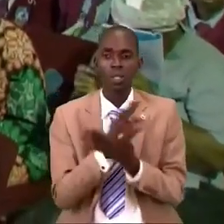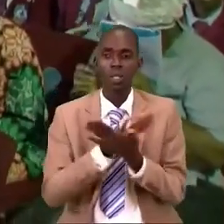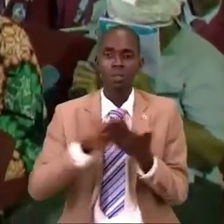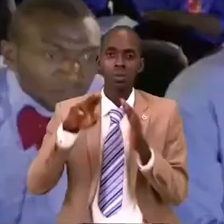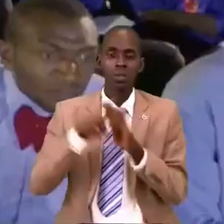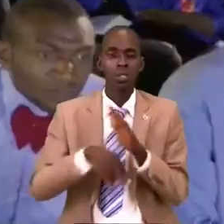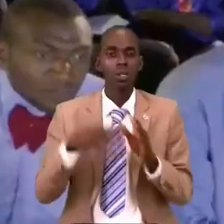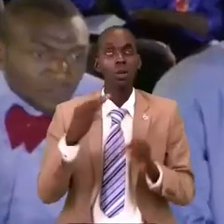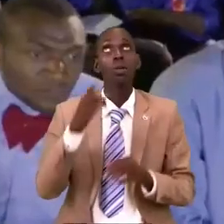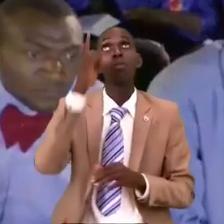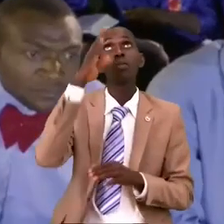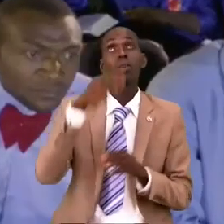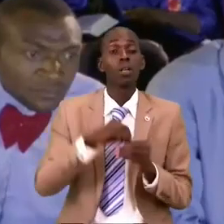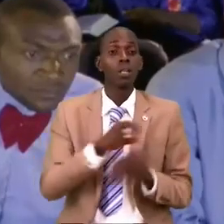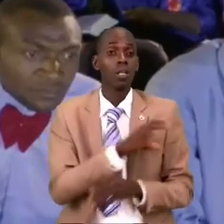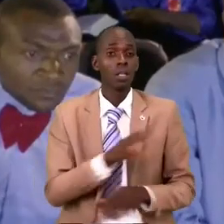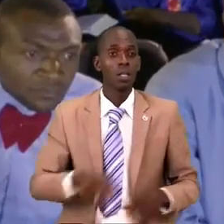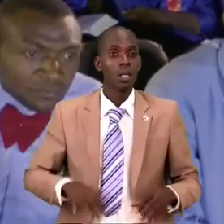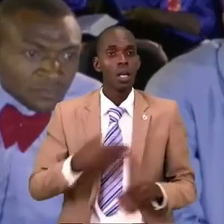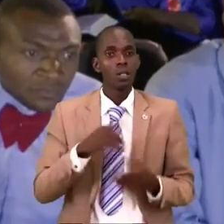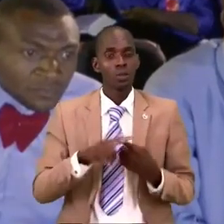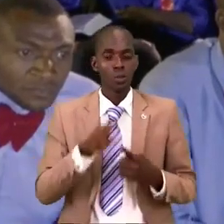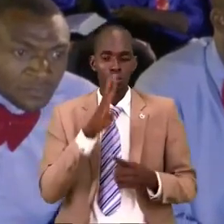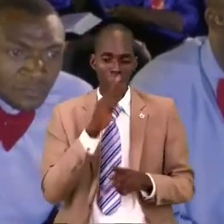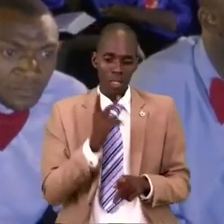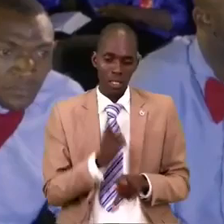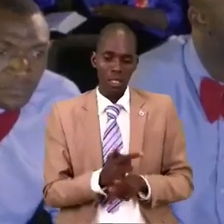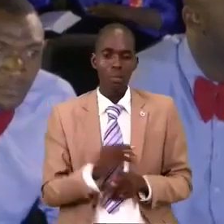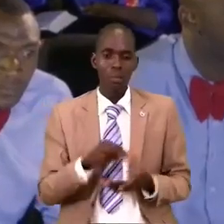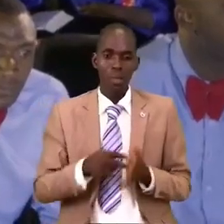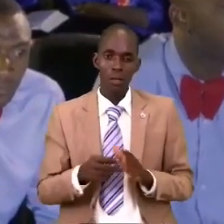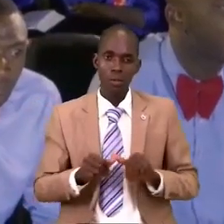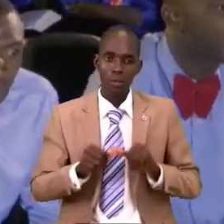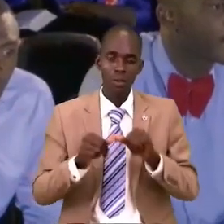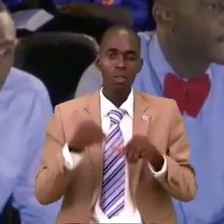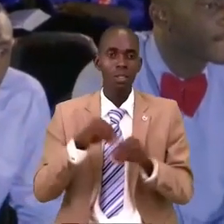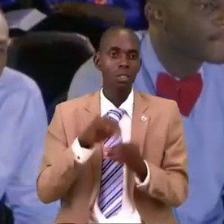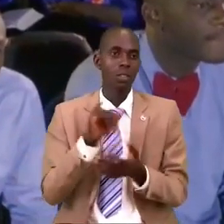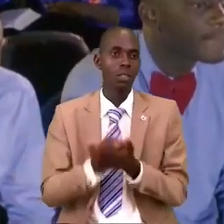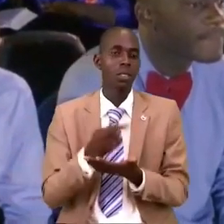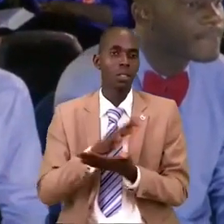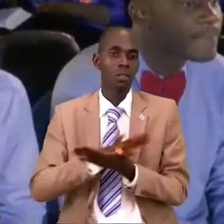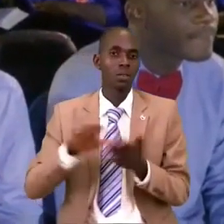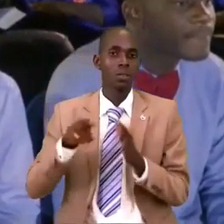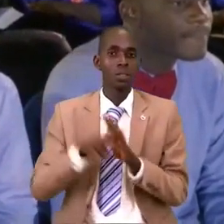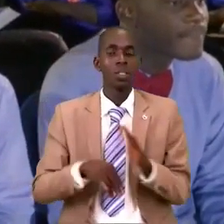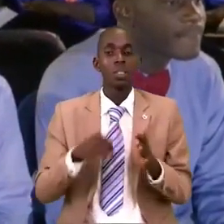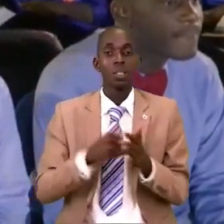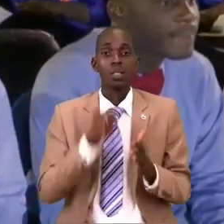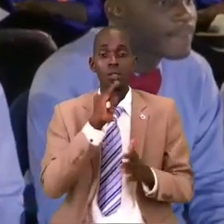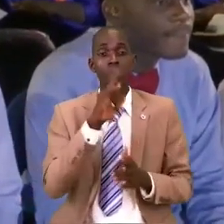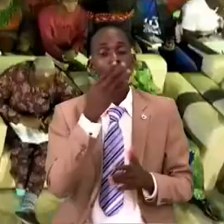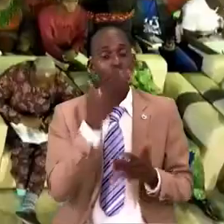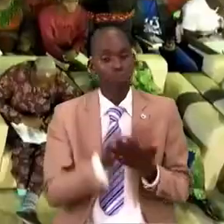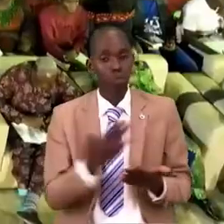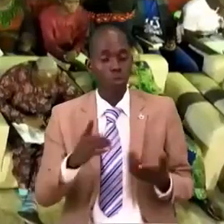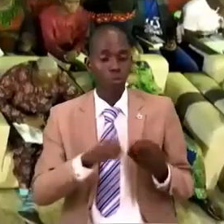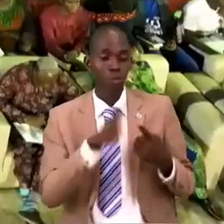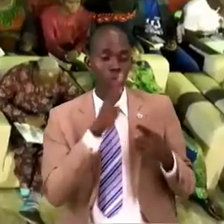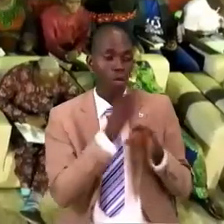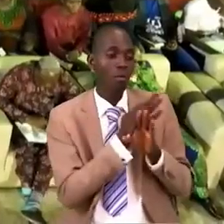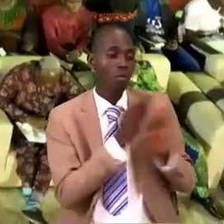free from sin with an instantaneous miracle working power of God, and then to be kept